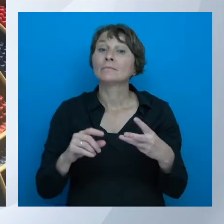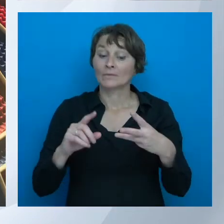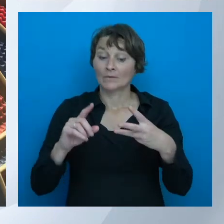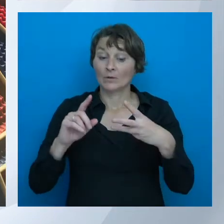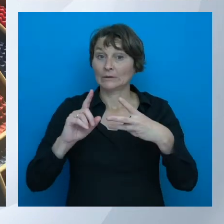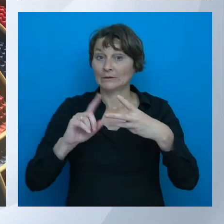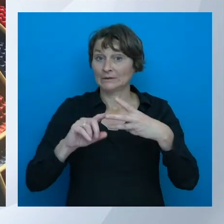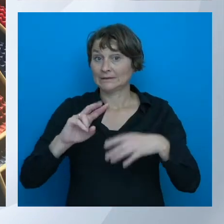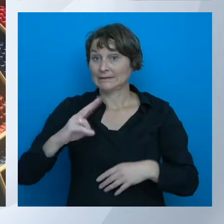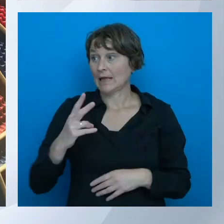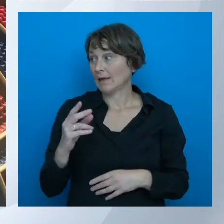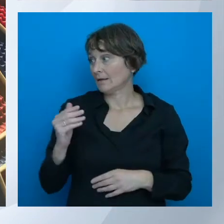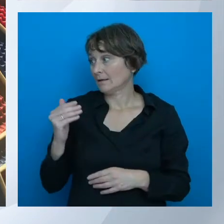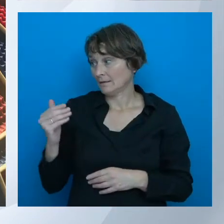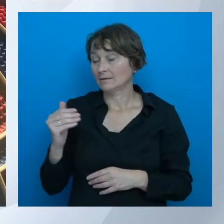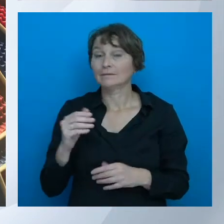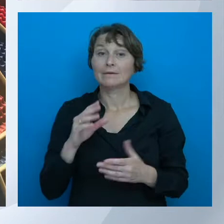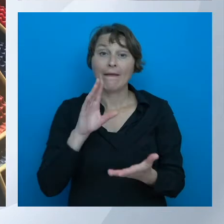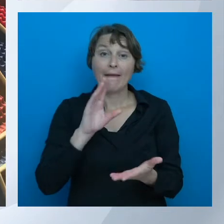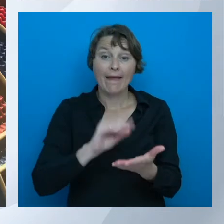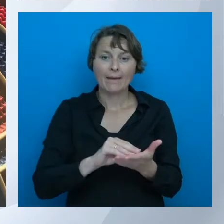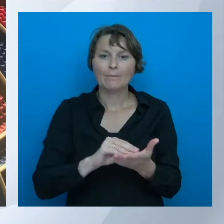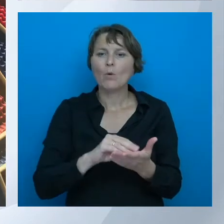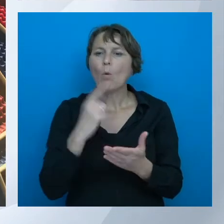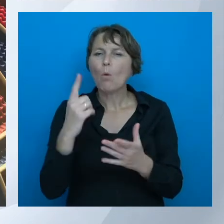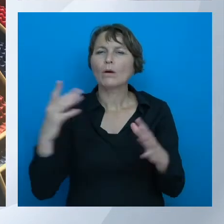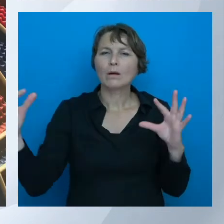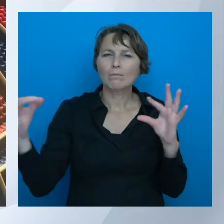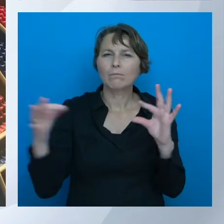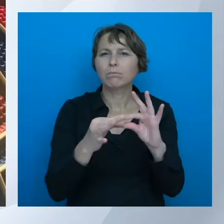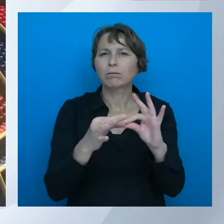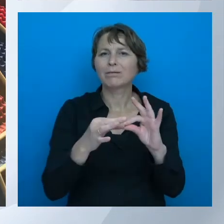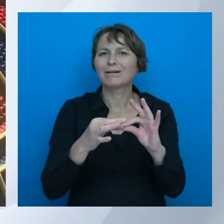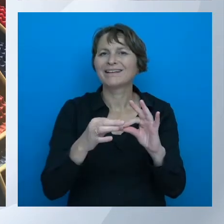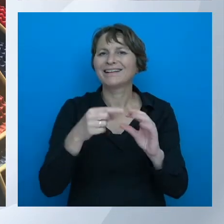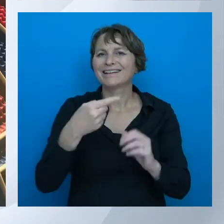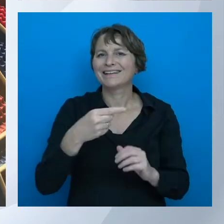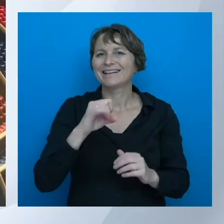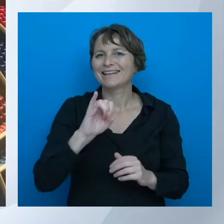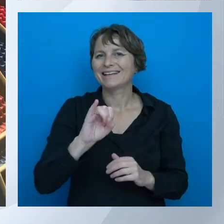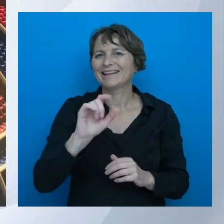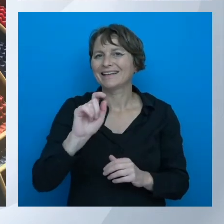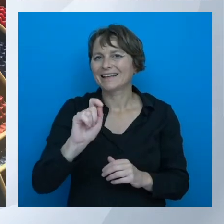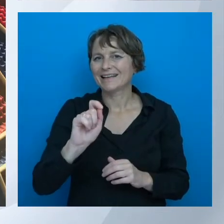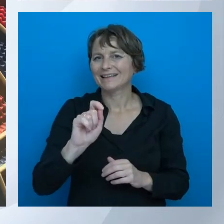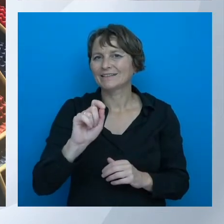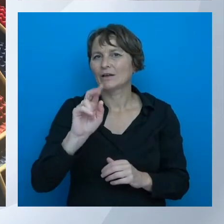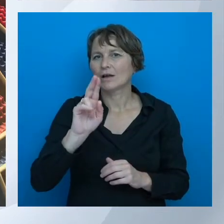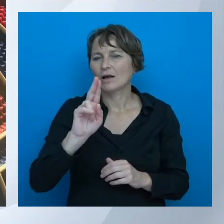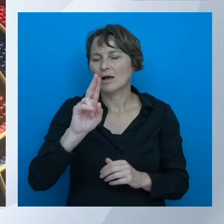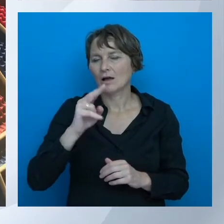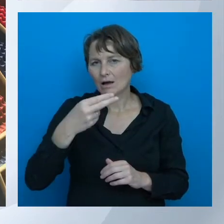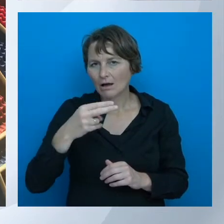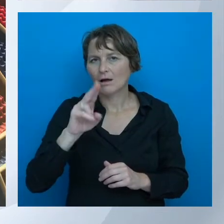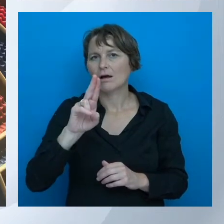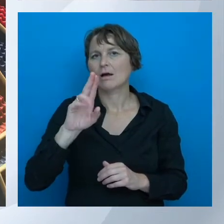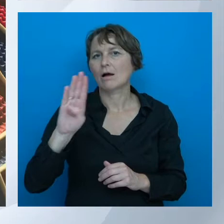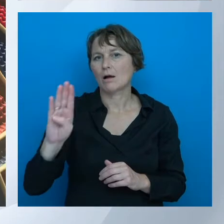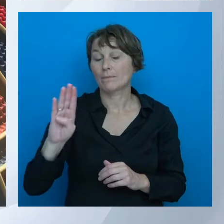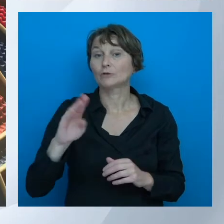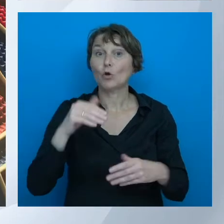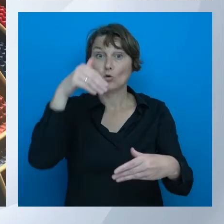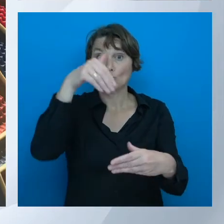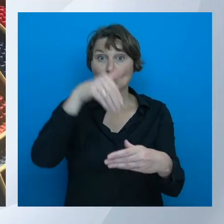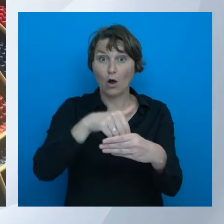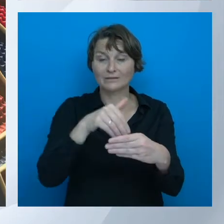only links to GitHub. So you will need to have your code, your content, actually running in GitHub. If